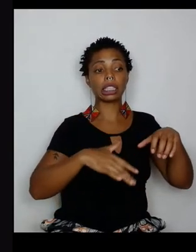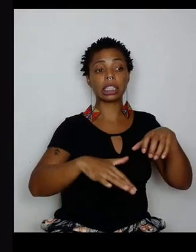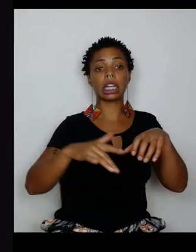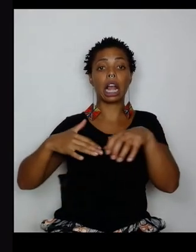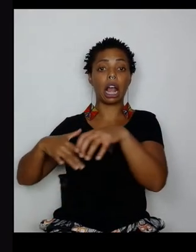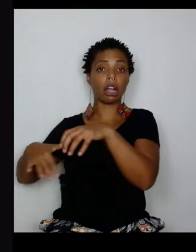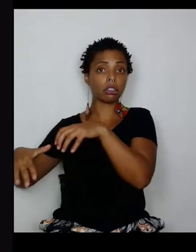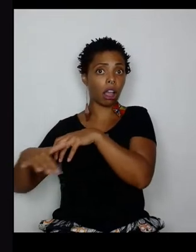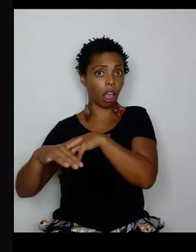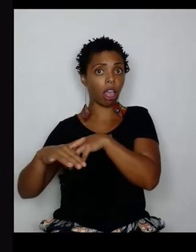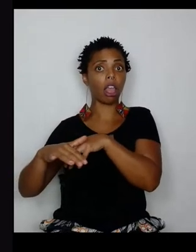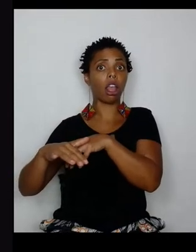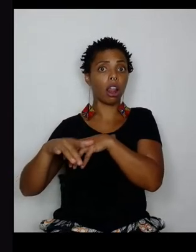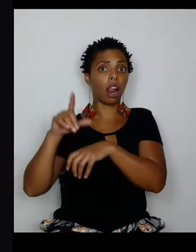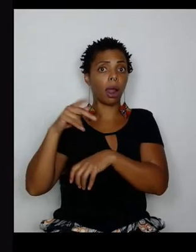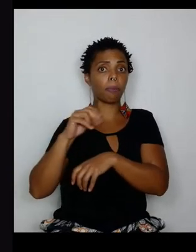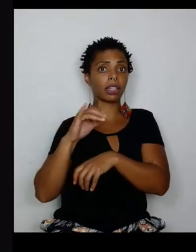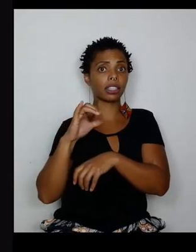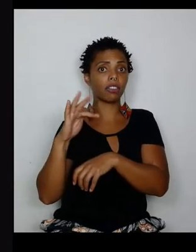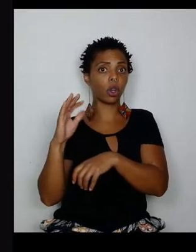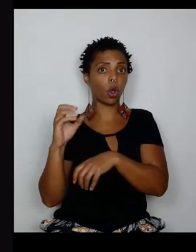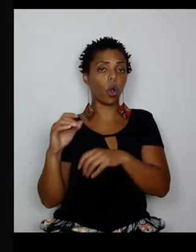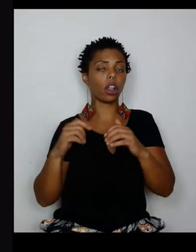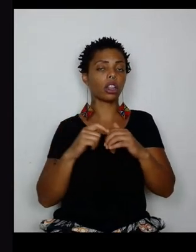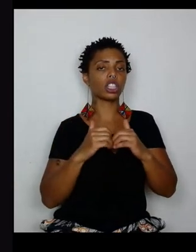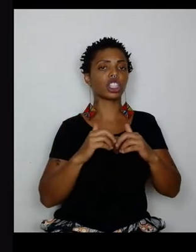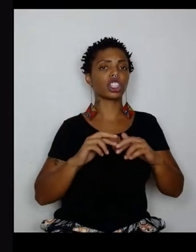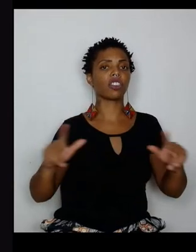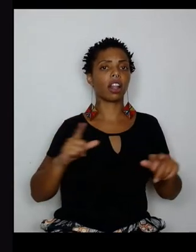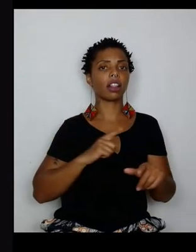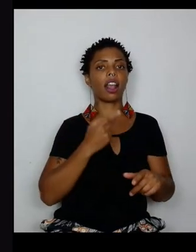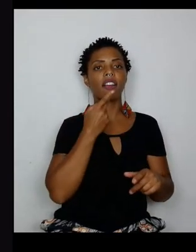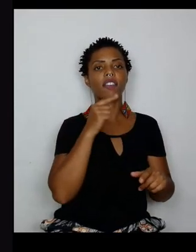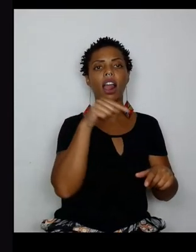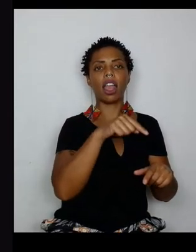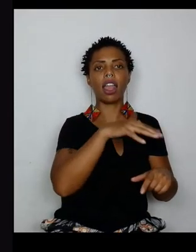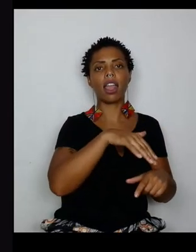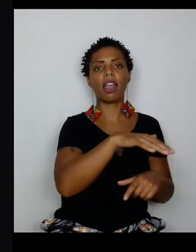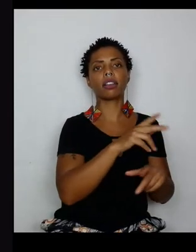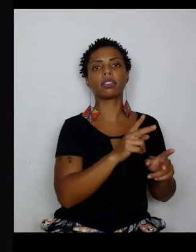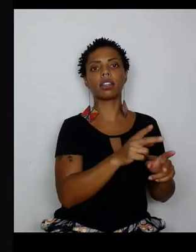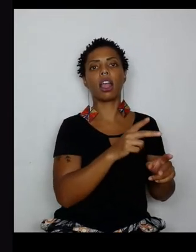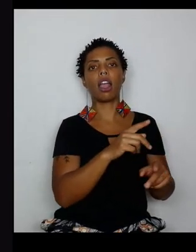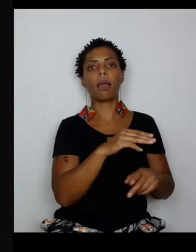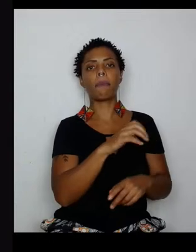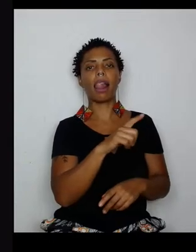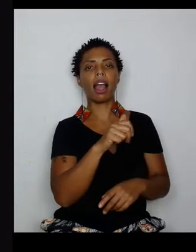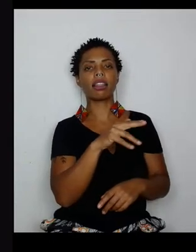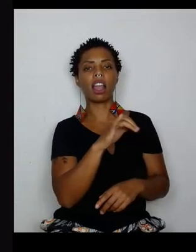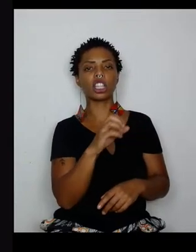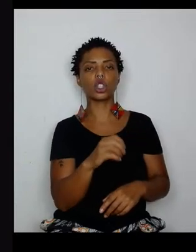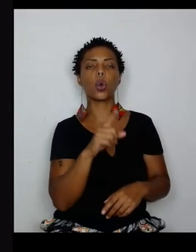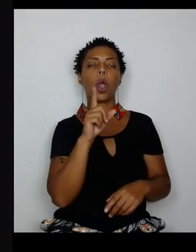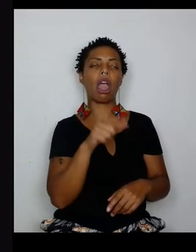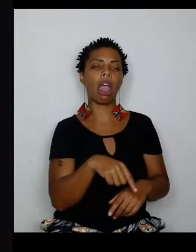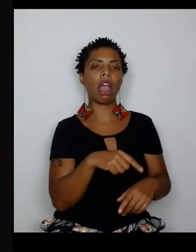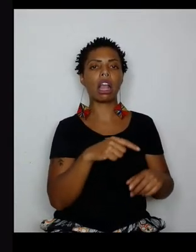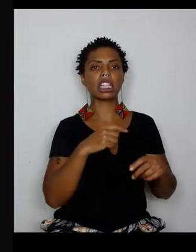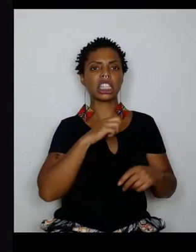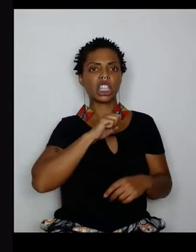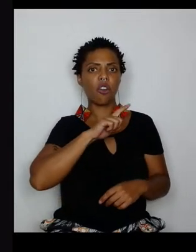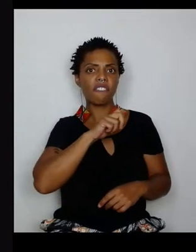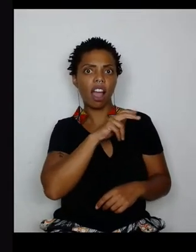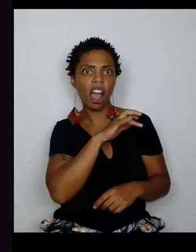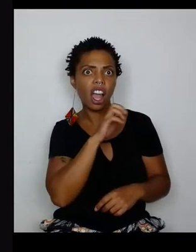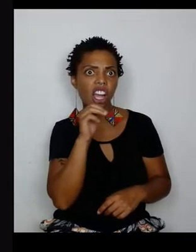constantly at war and inveterate cannibals the micronesians are the most mildly disposed of all